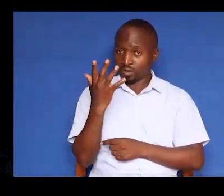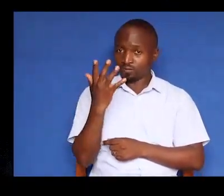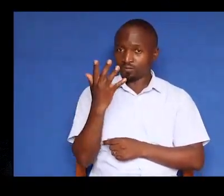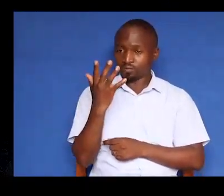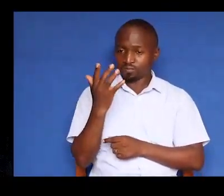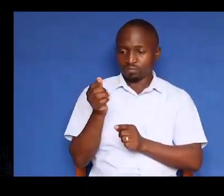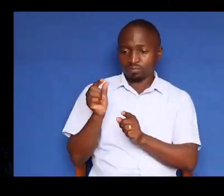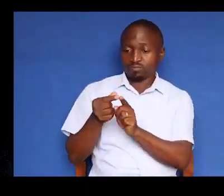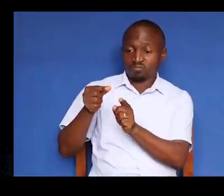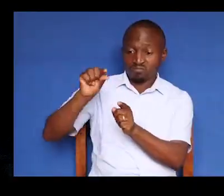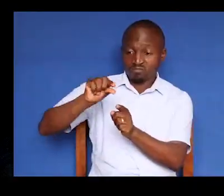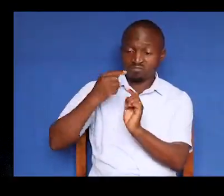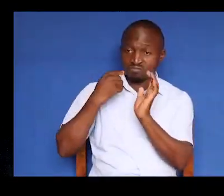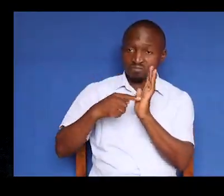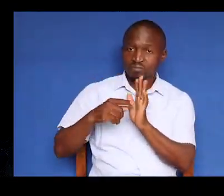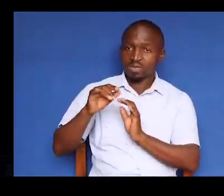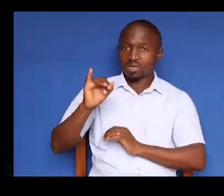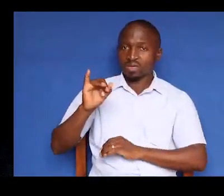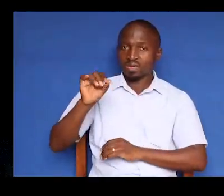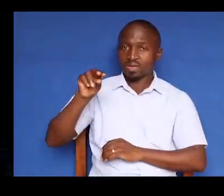interest on loan.